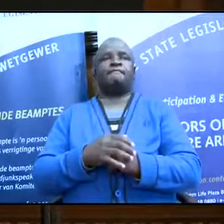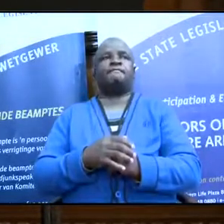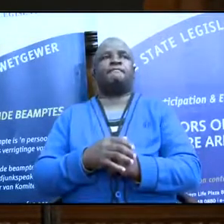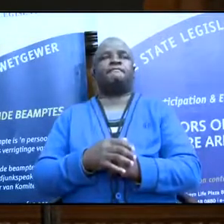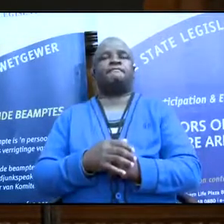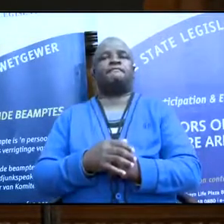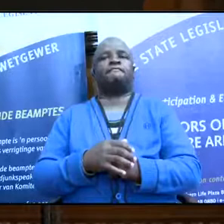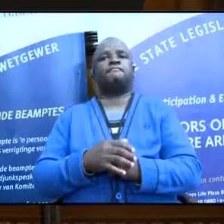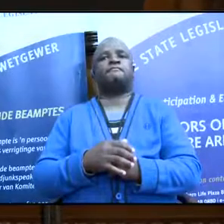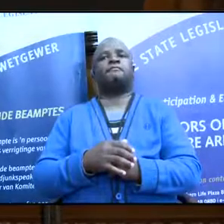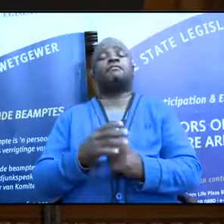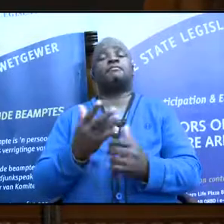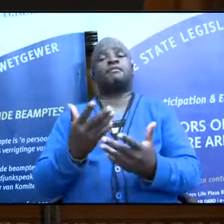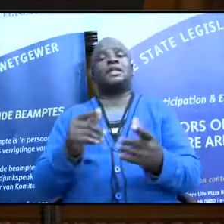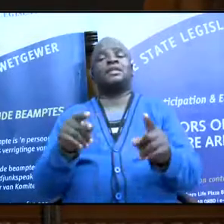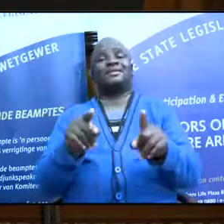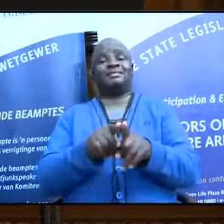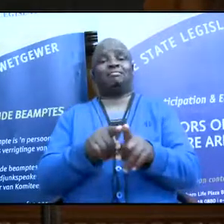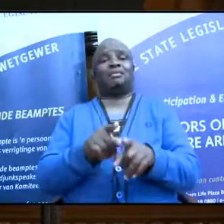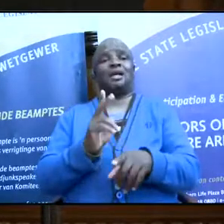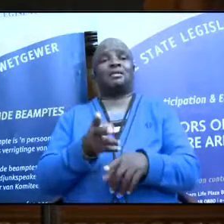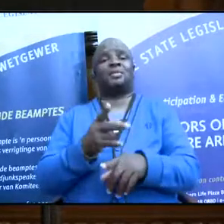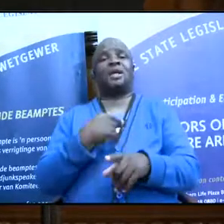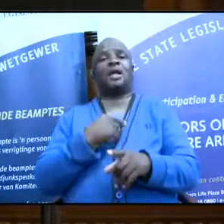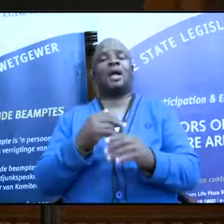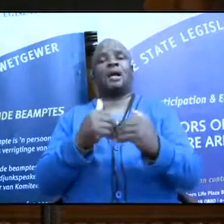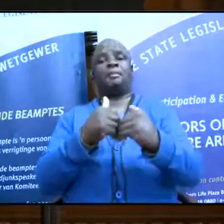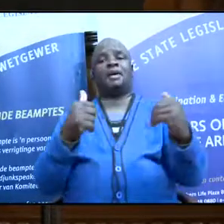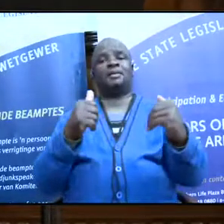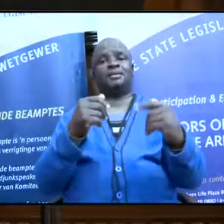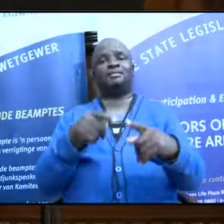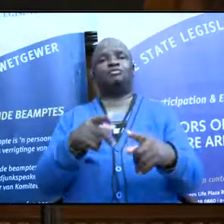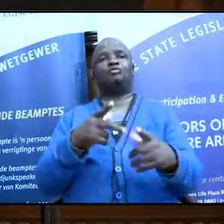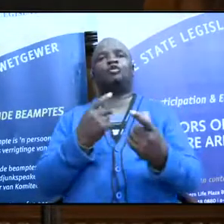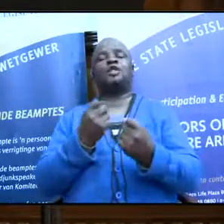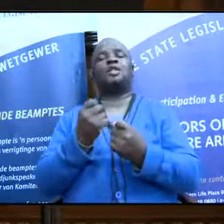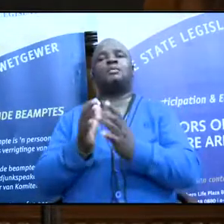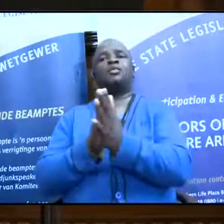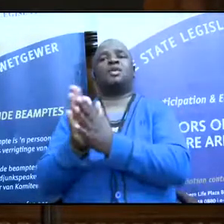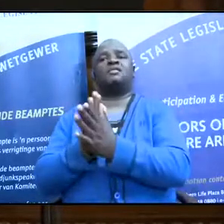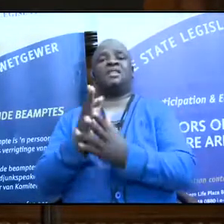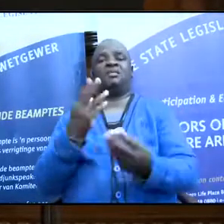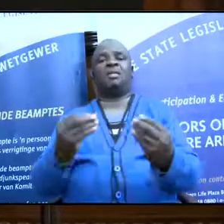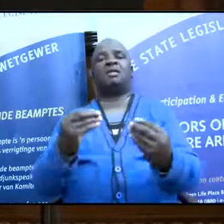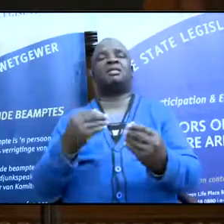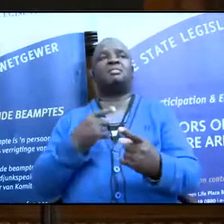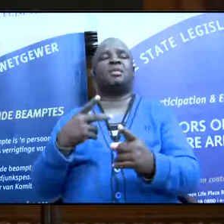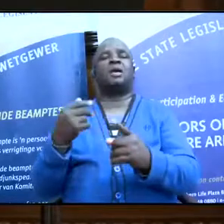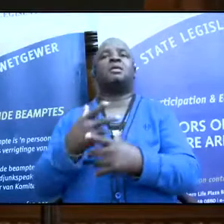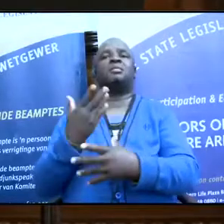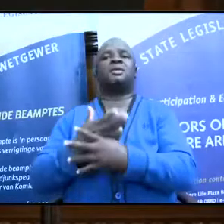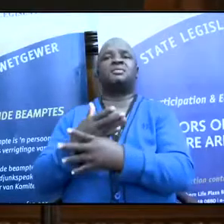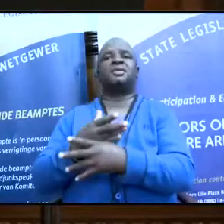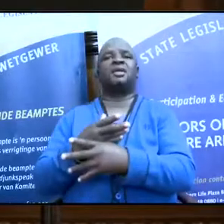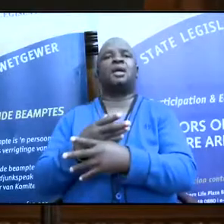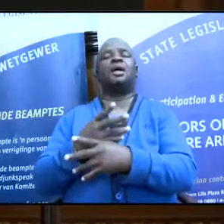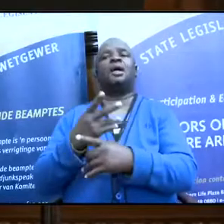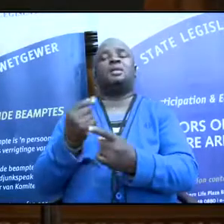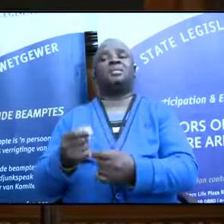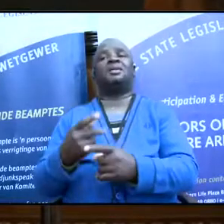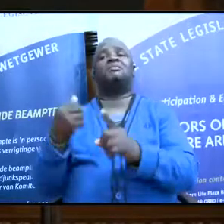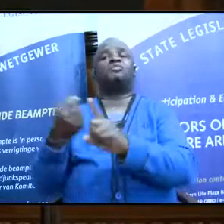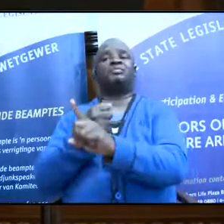at the same time the apartheid system encouraged child labor and super exploitation as